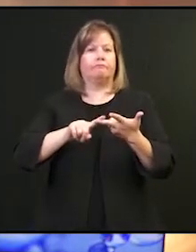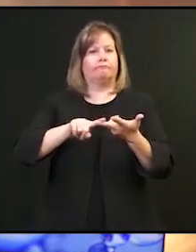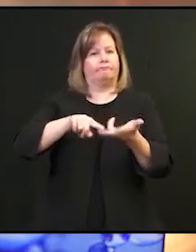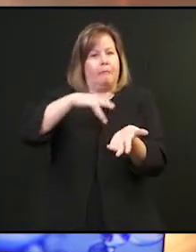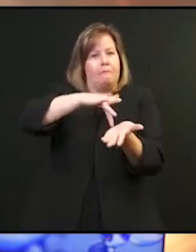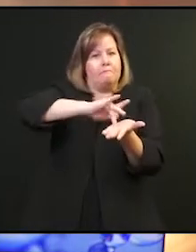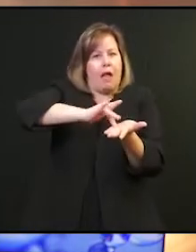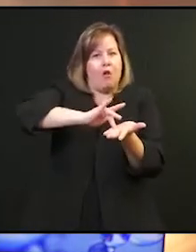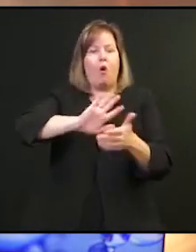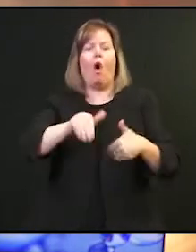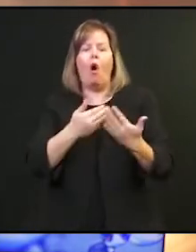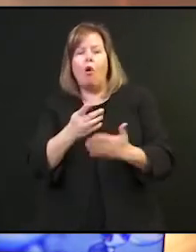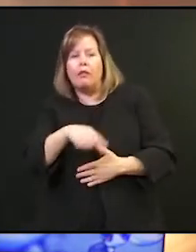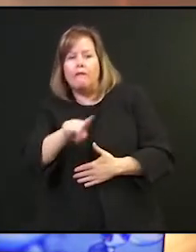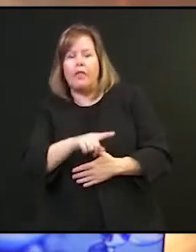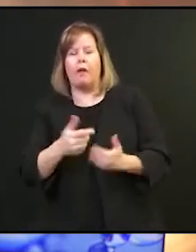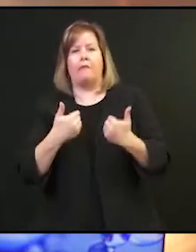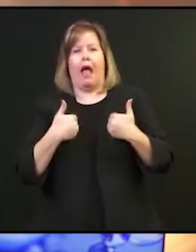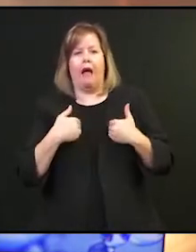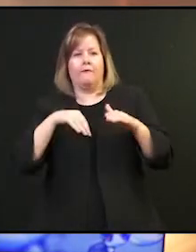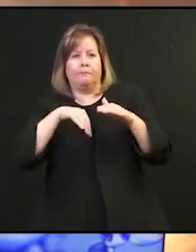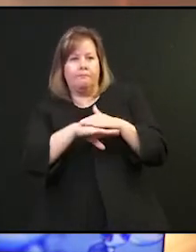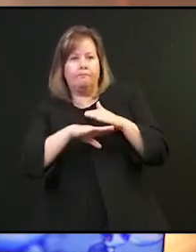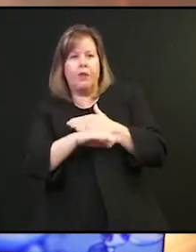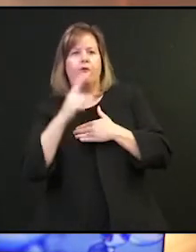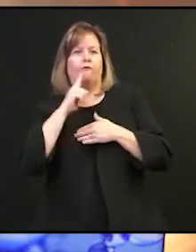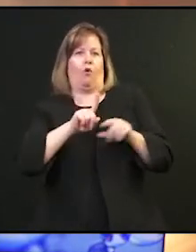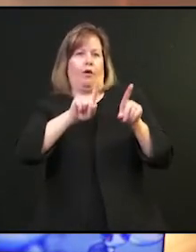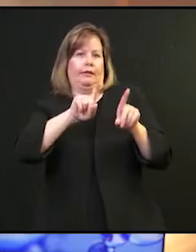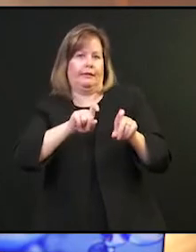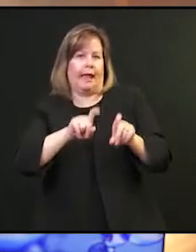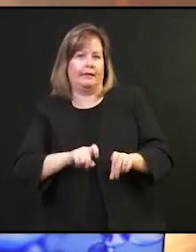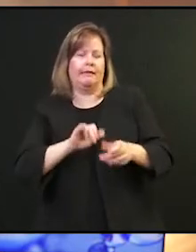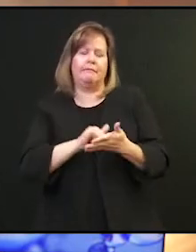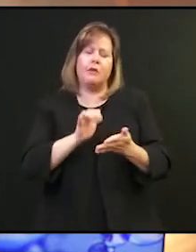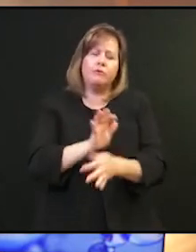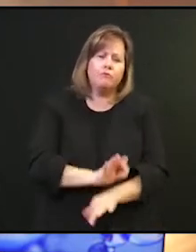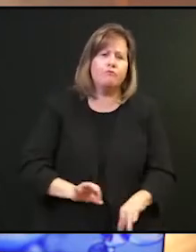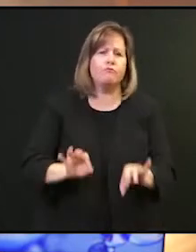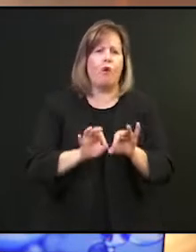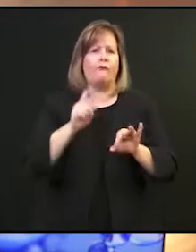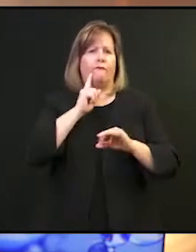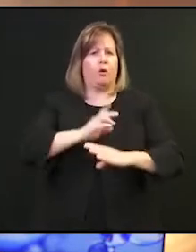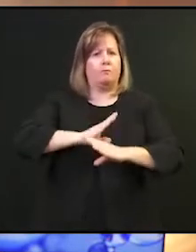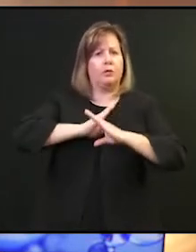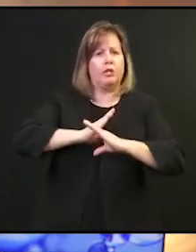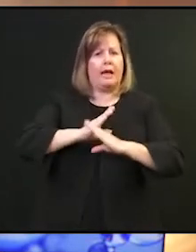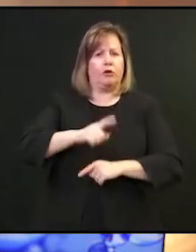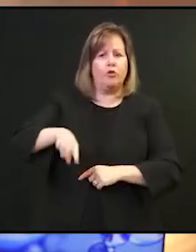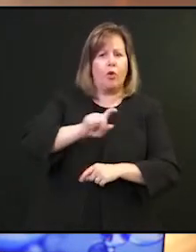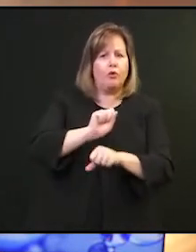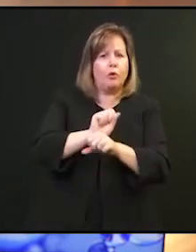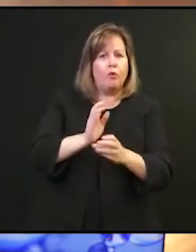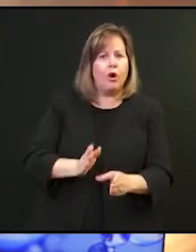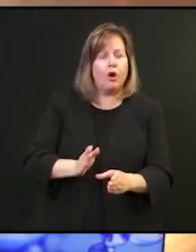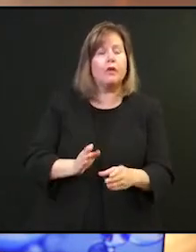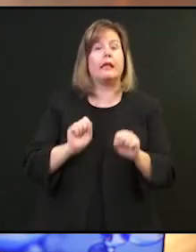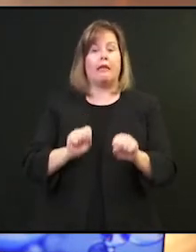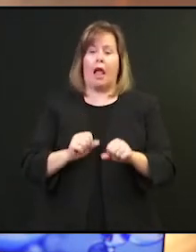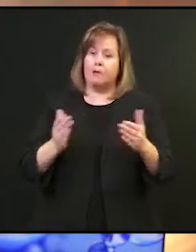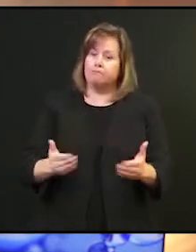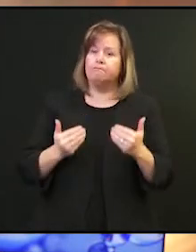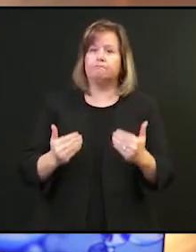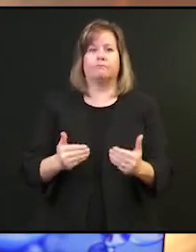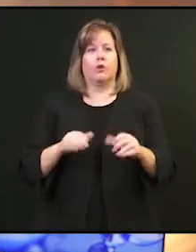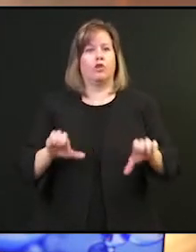testing. That's very important in protecting our frontline workers so they have the confidence to do their job. They know that they